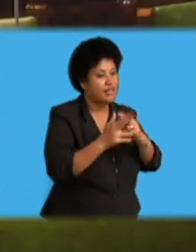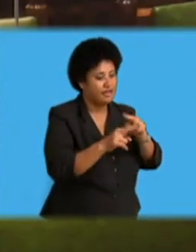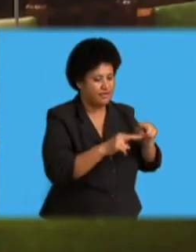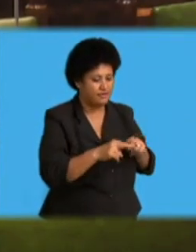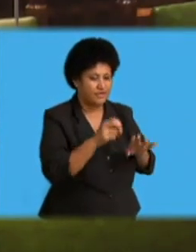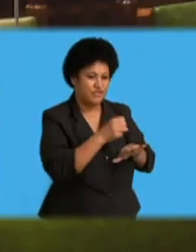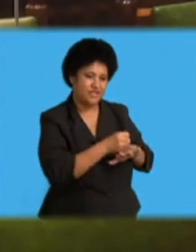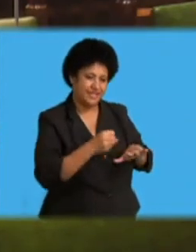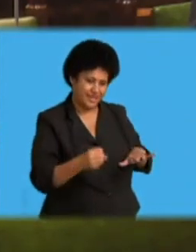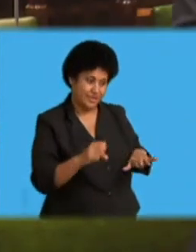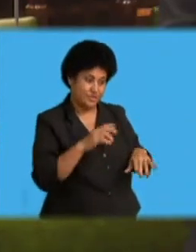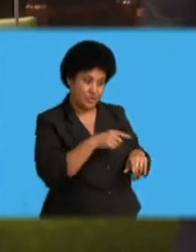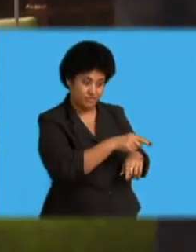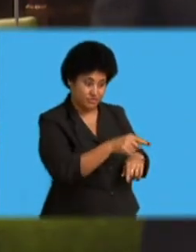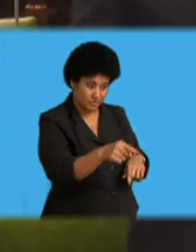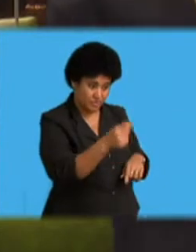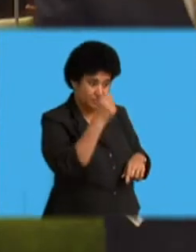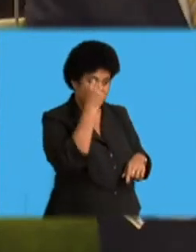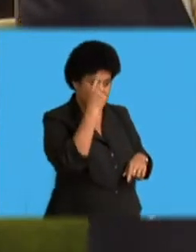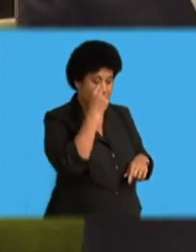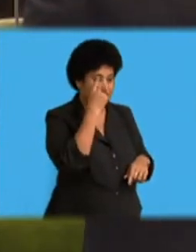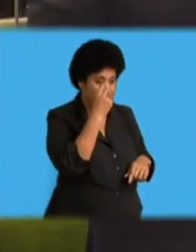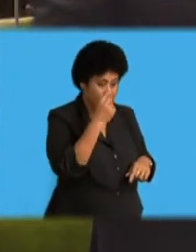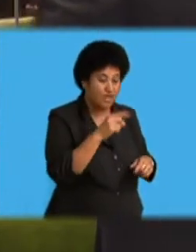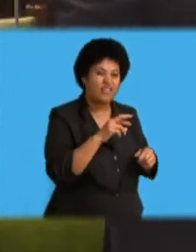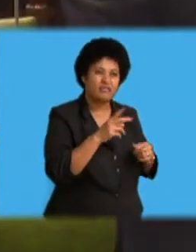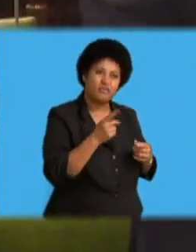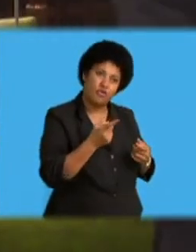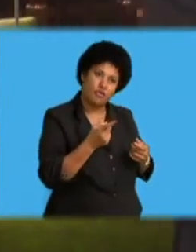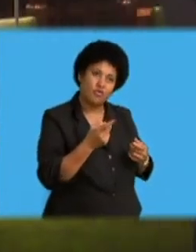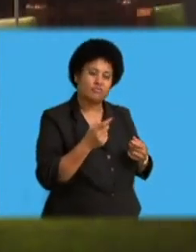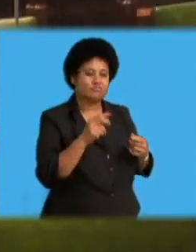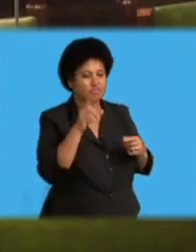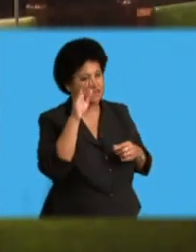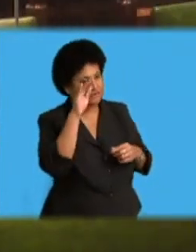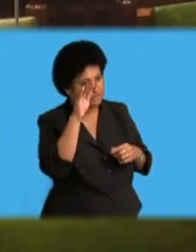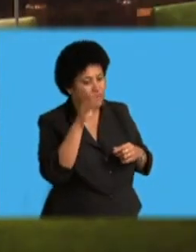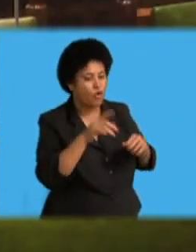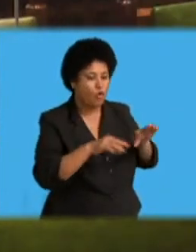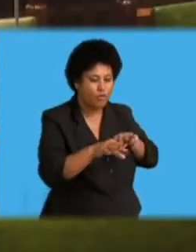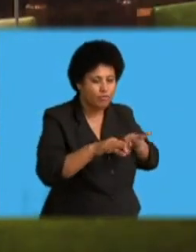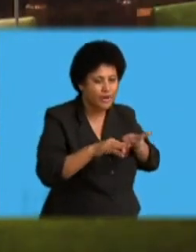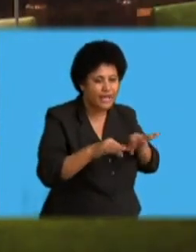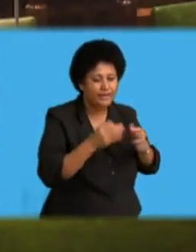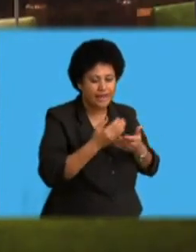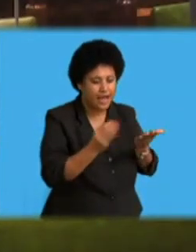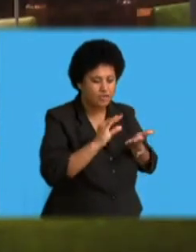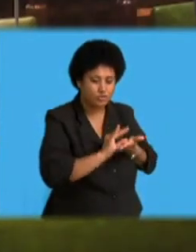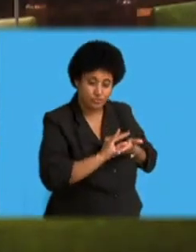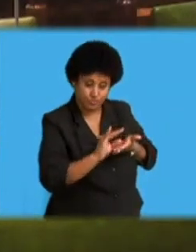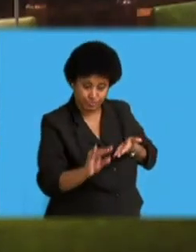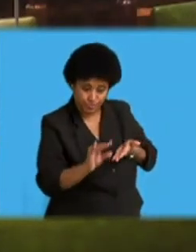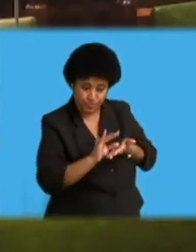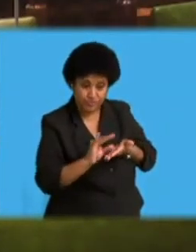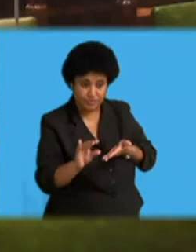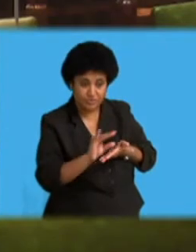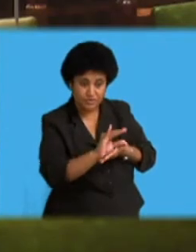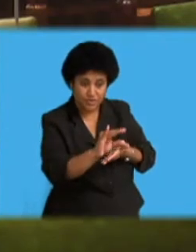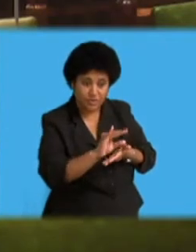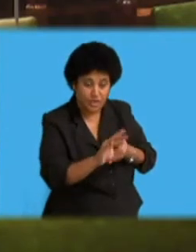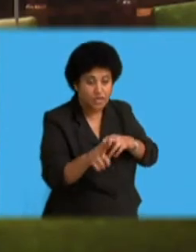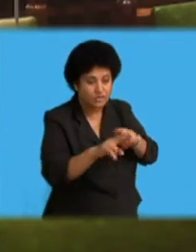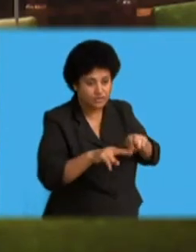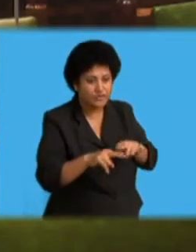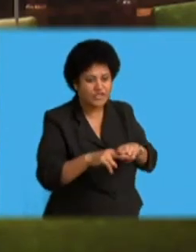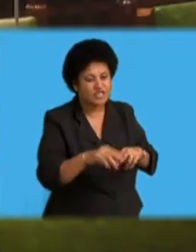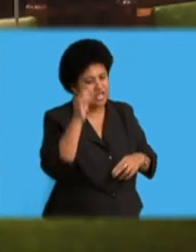them to be able to plan any aid that they may want to give or any development partnerships they want to develop, so they know what we're going to do in 4, 5, 10, 15 years'